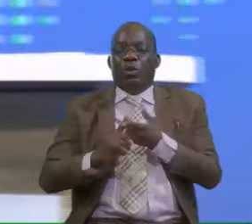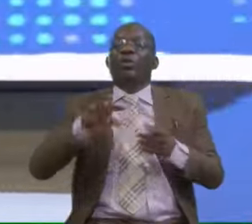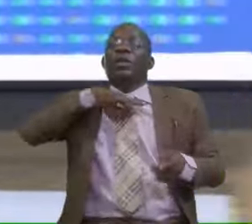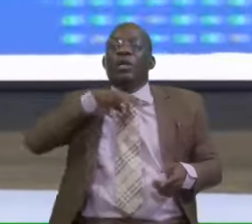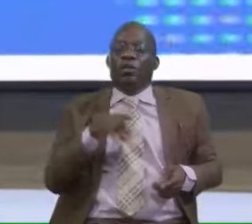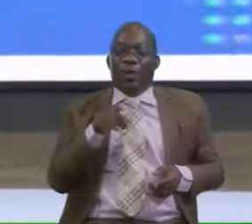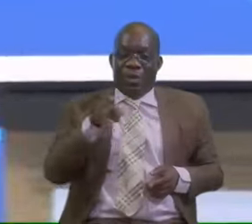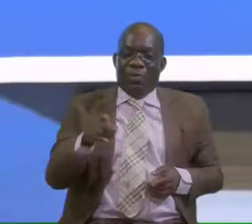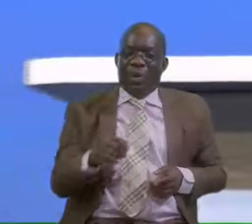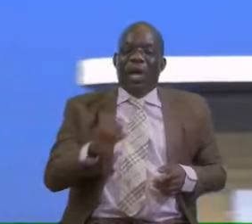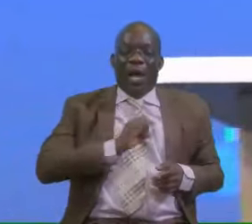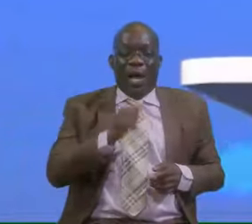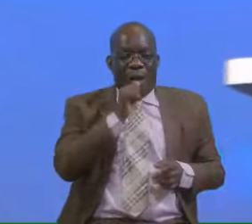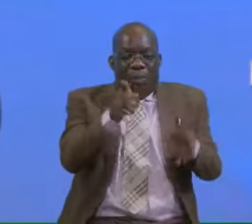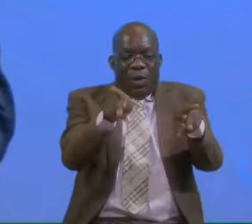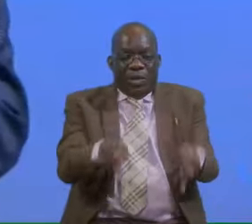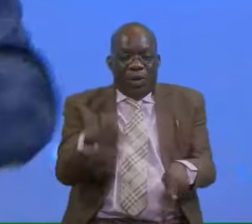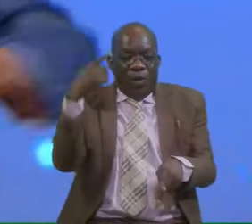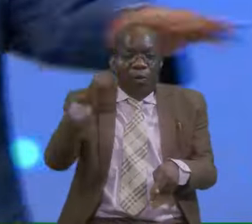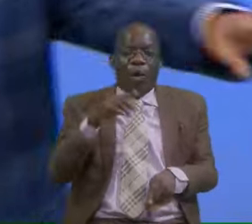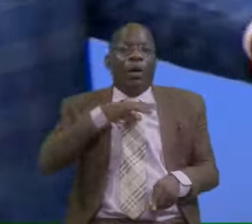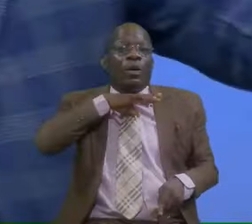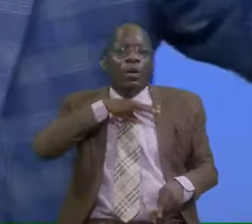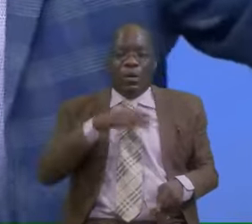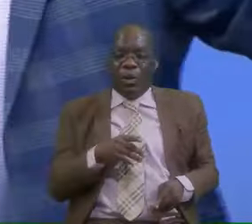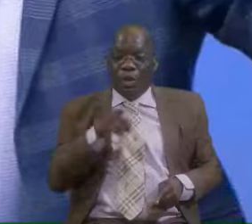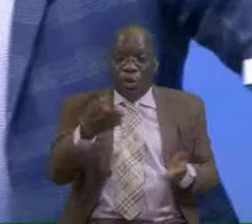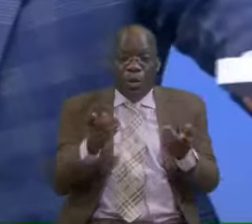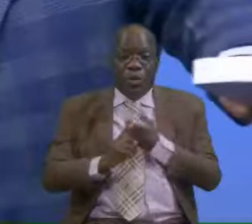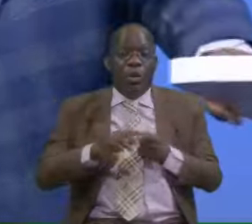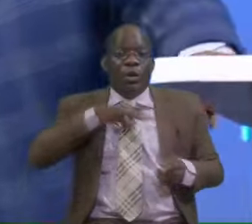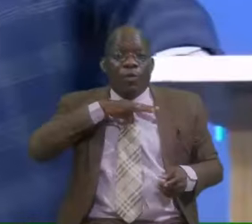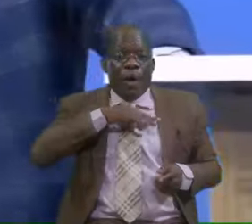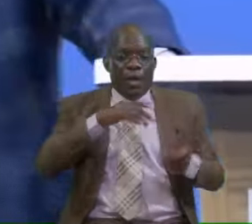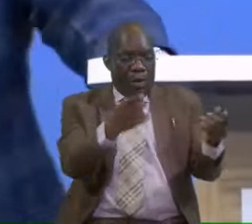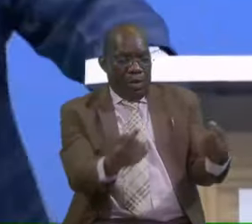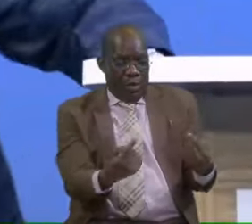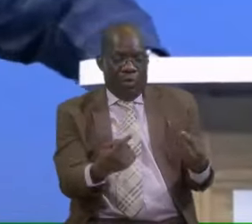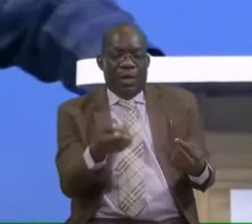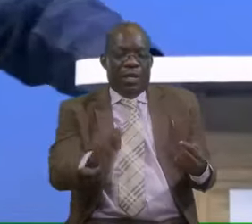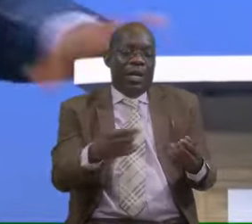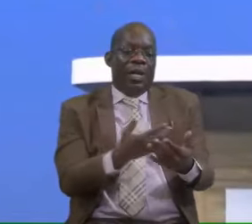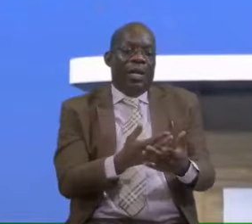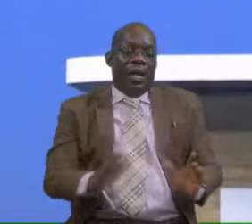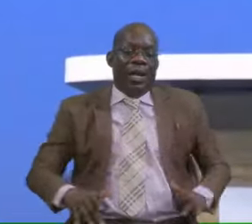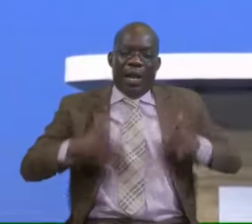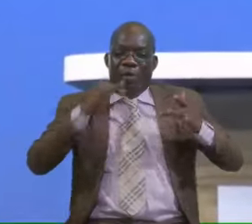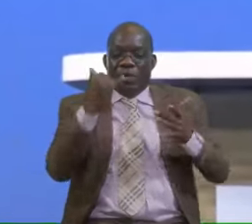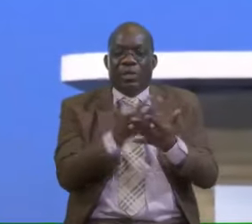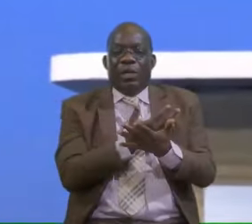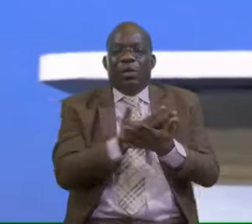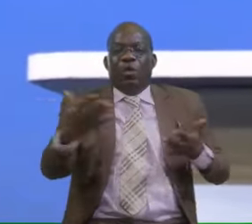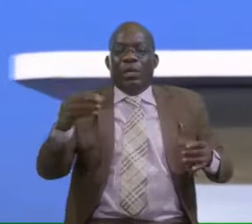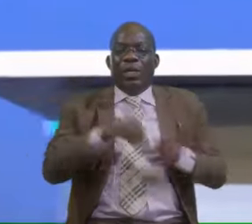for defilement. Do you want to defile? Come. And the life is wasted in defilement. But